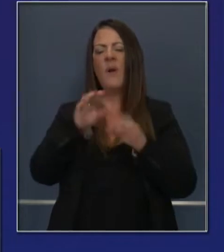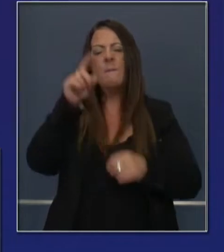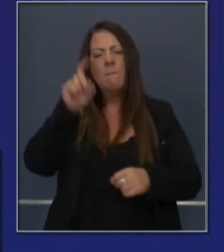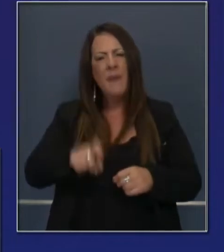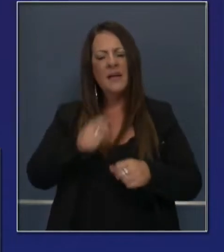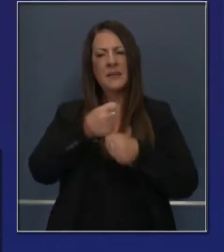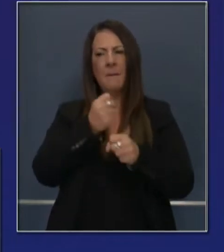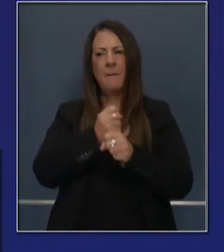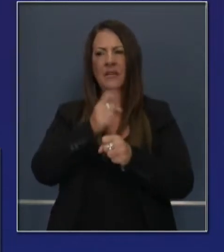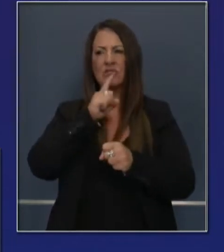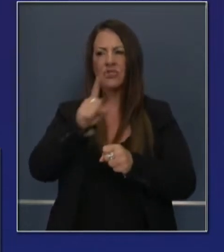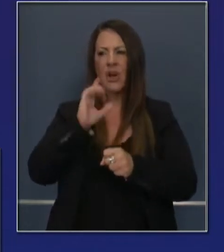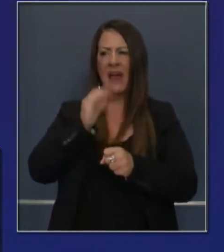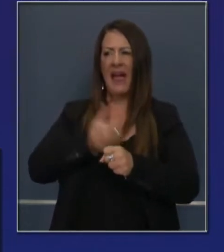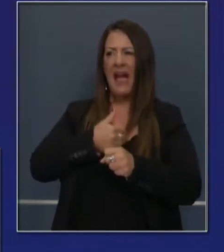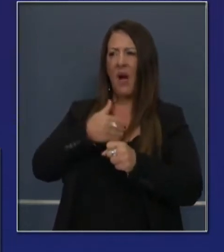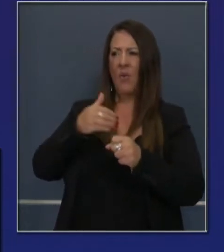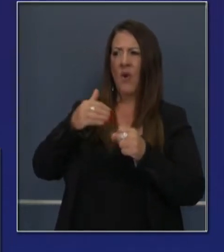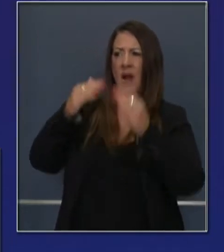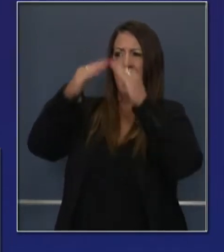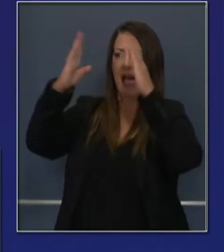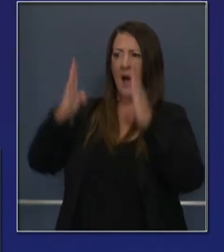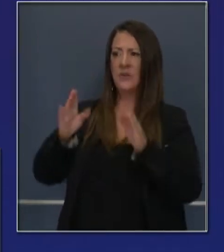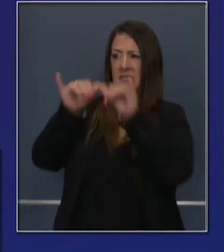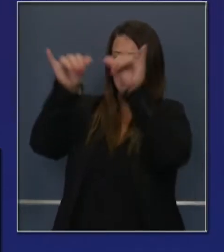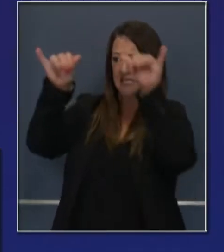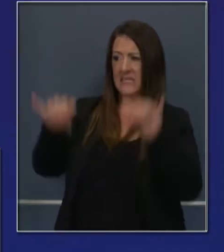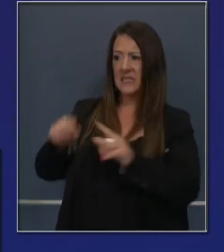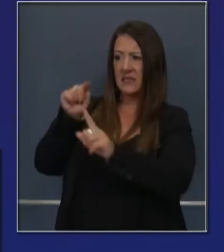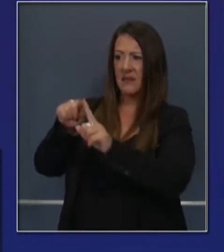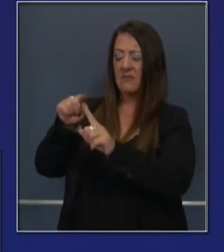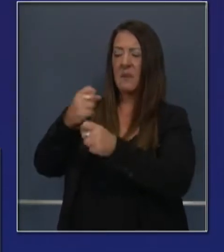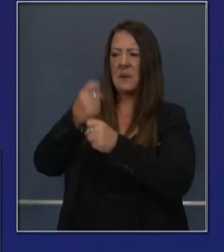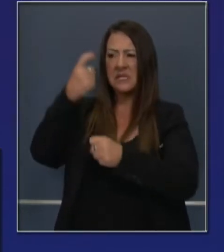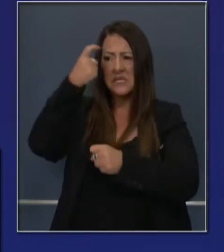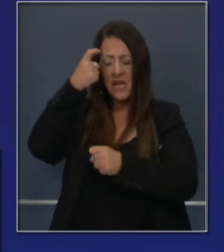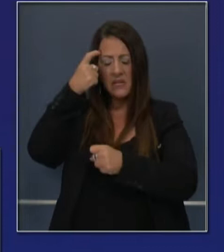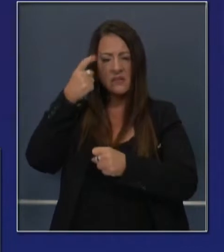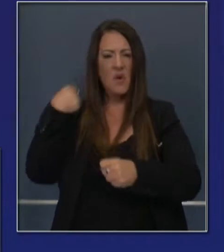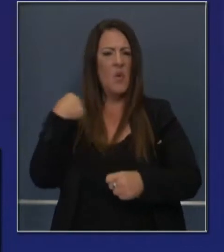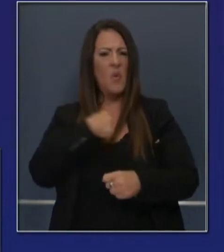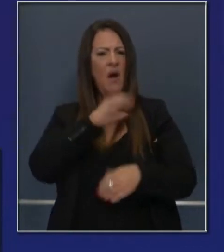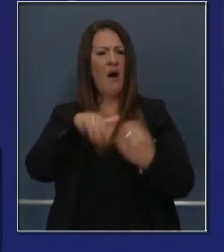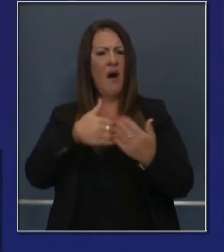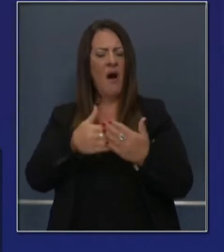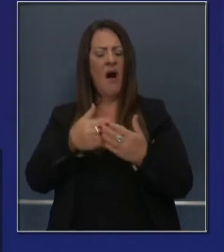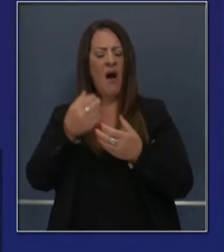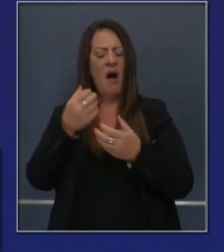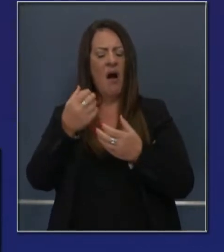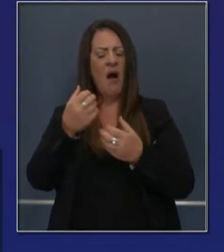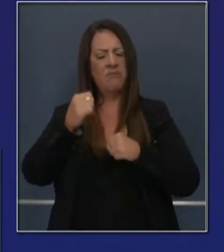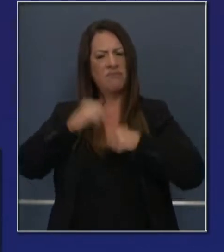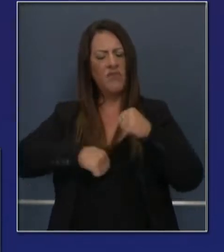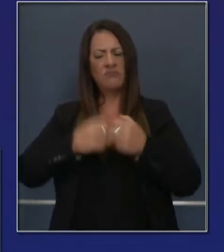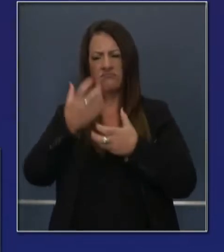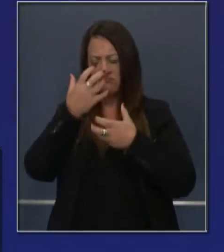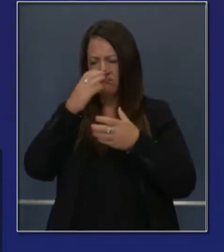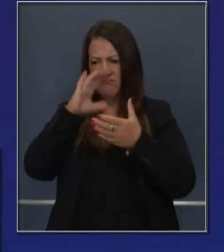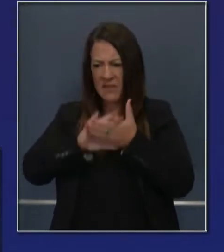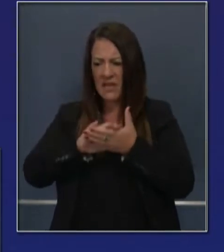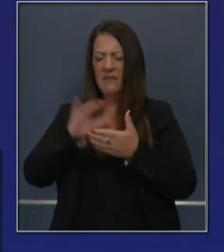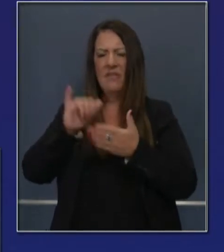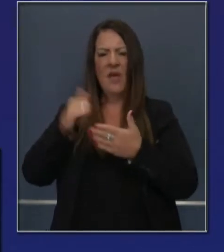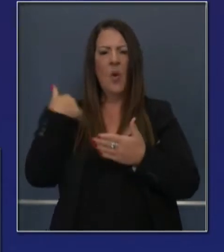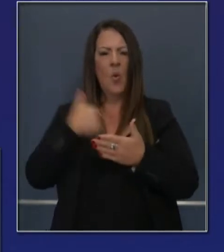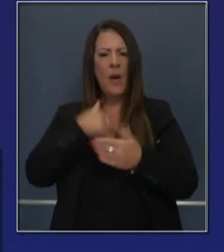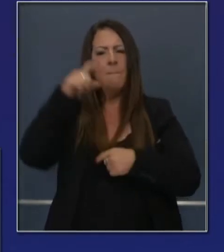of our housing system. I think we're firm believers that we need to do much more to coordinate